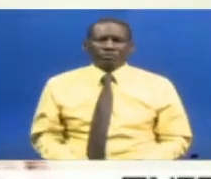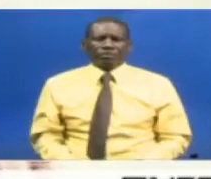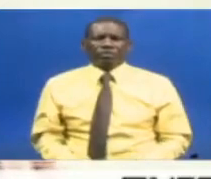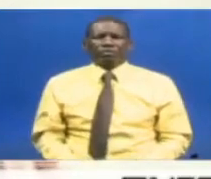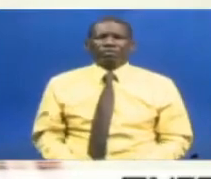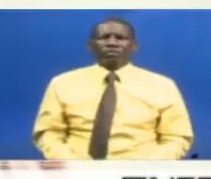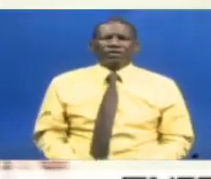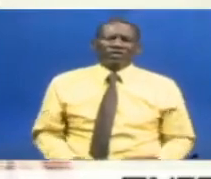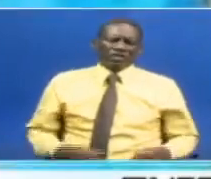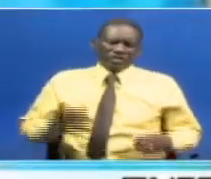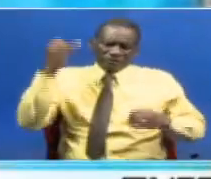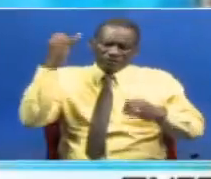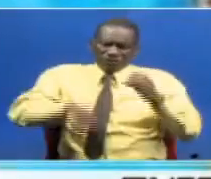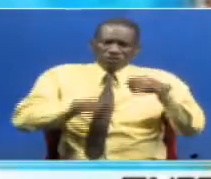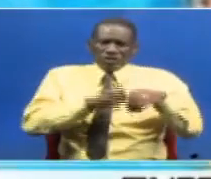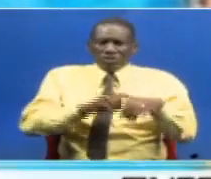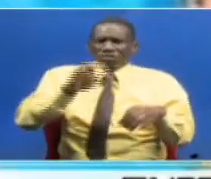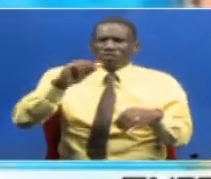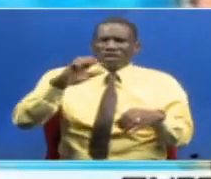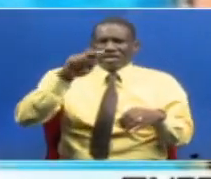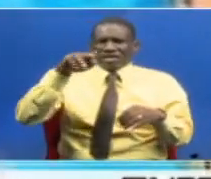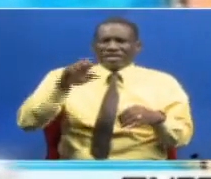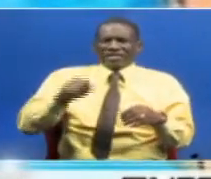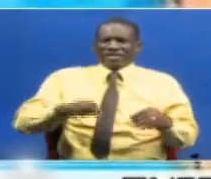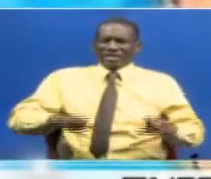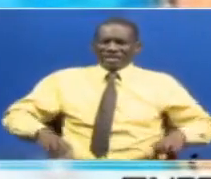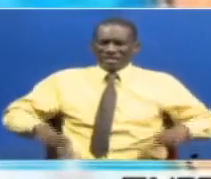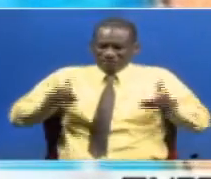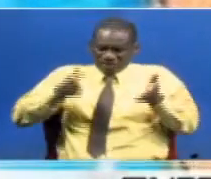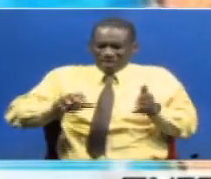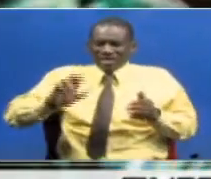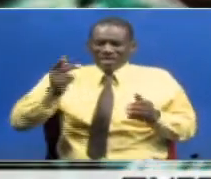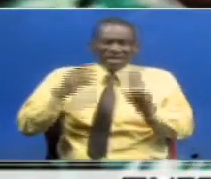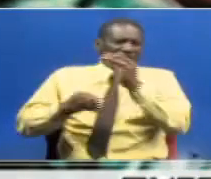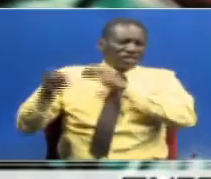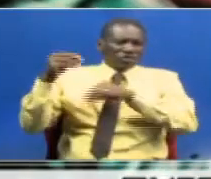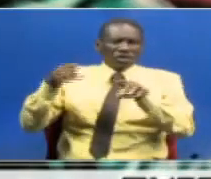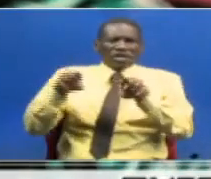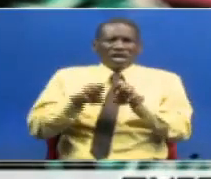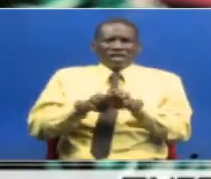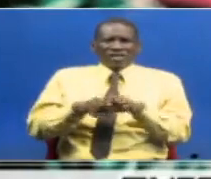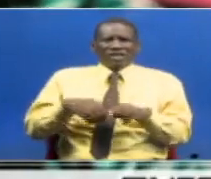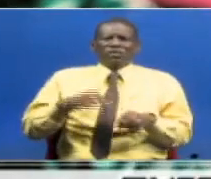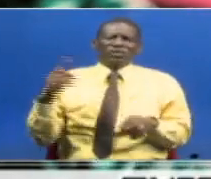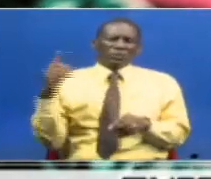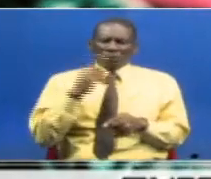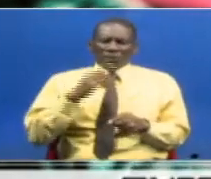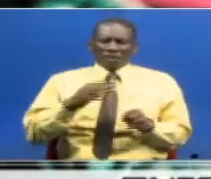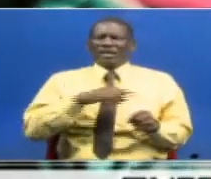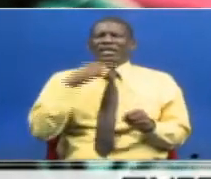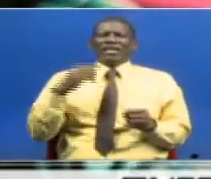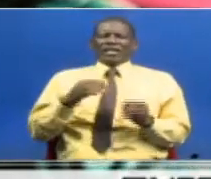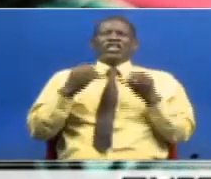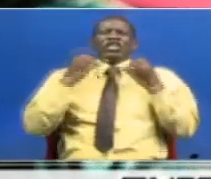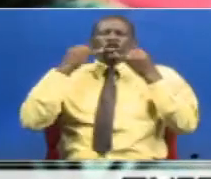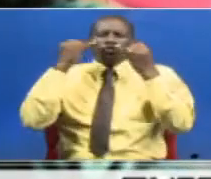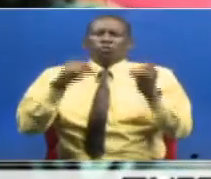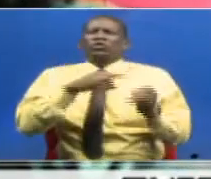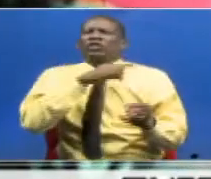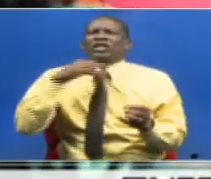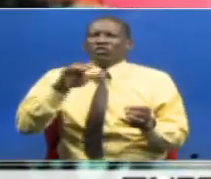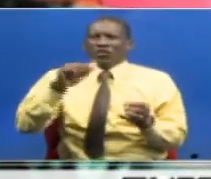The final moments of Agnes Wanjiru's life go down in Kenya's history as one of the most horrific. The details of her murders,